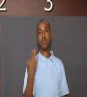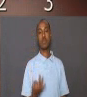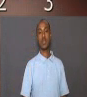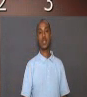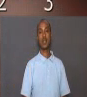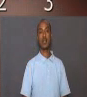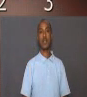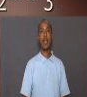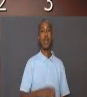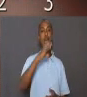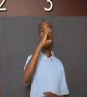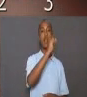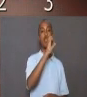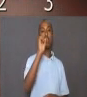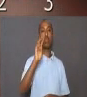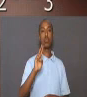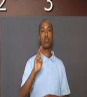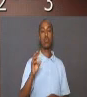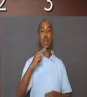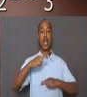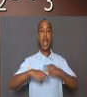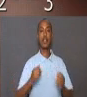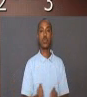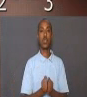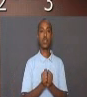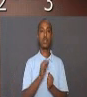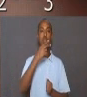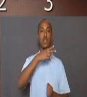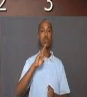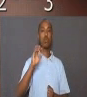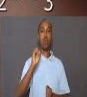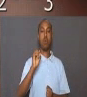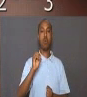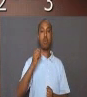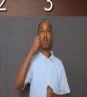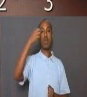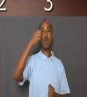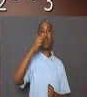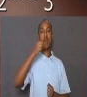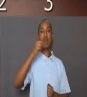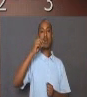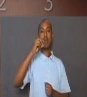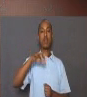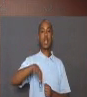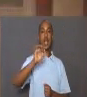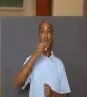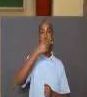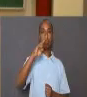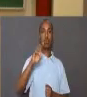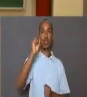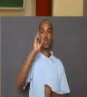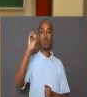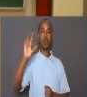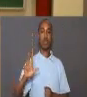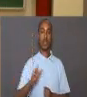When sulfur dioxide reacts with water, sulfurous acid is then formed.